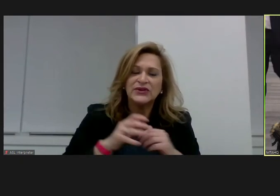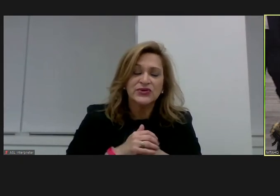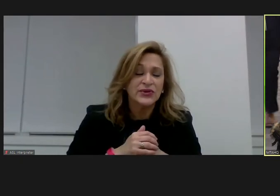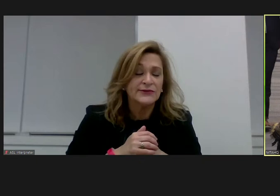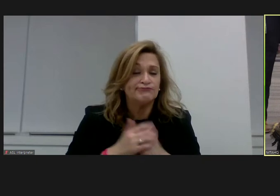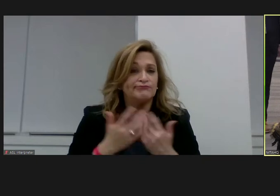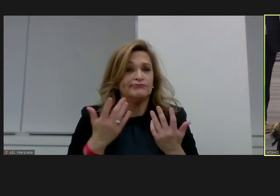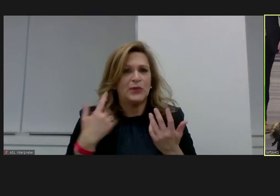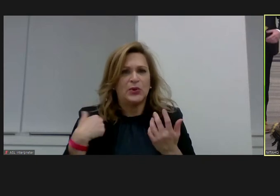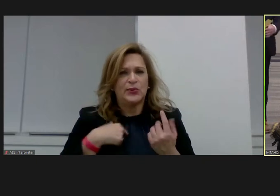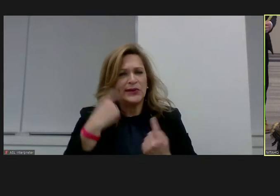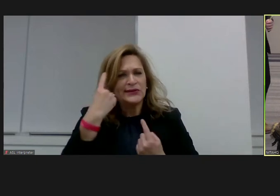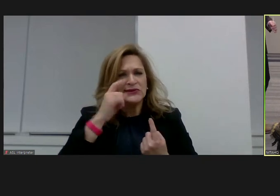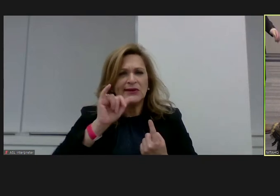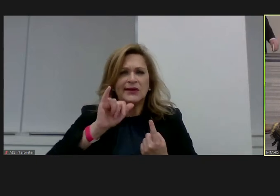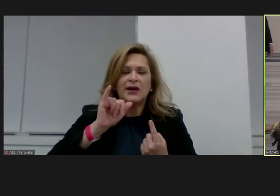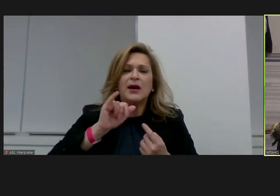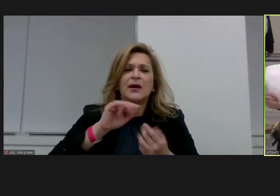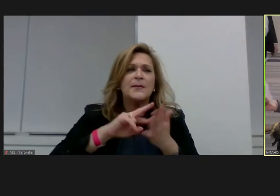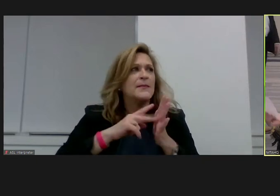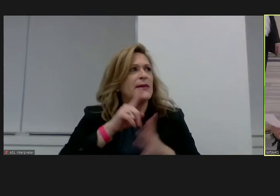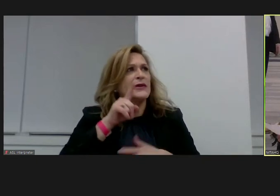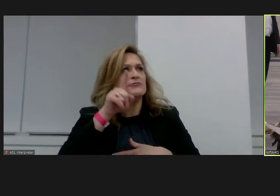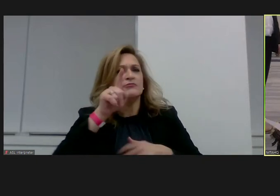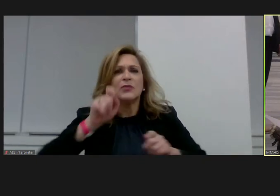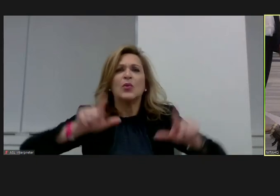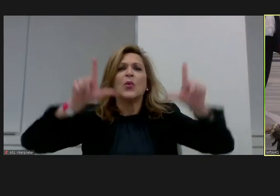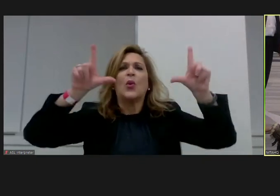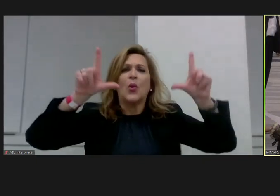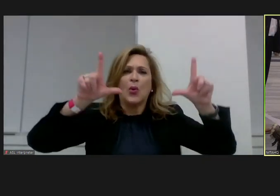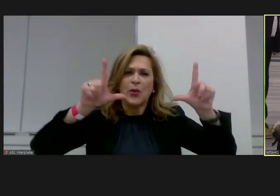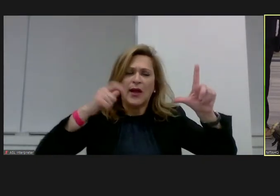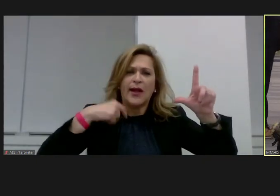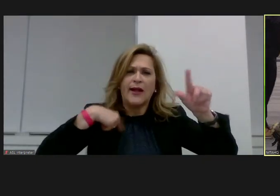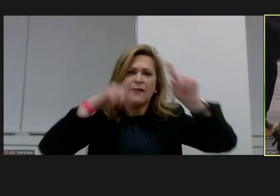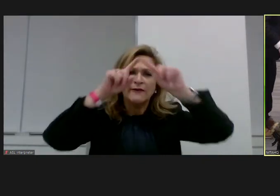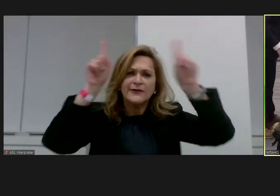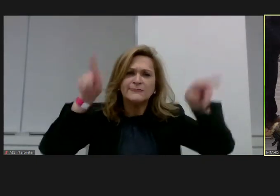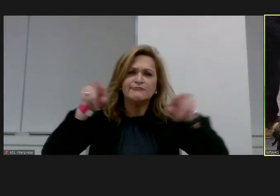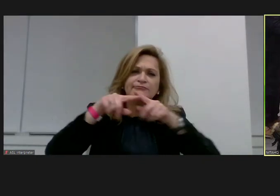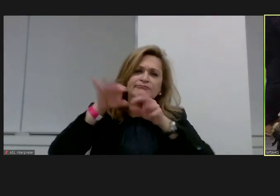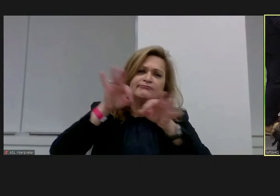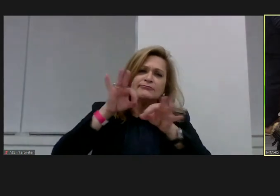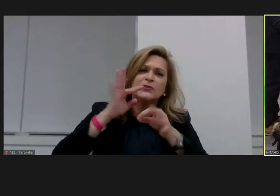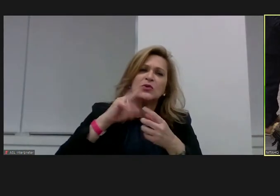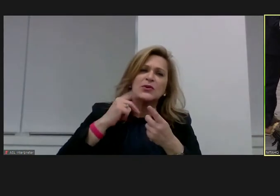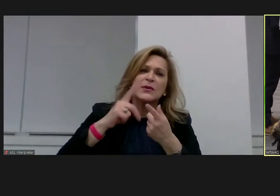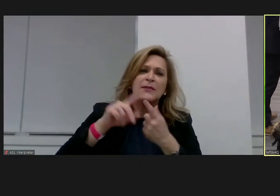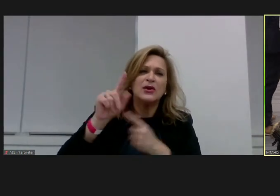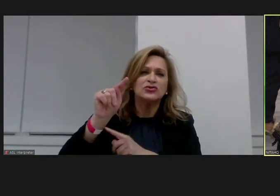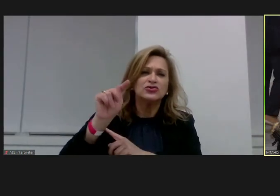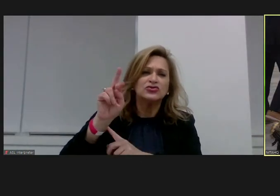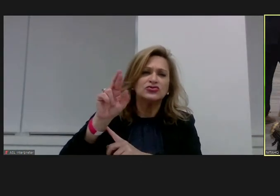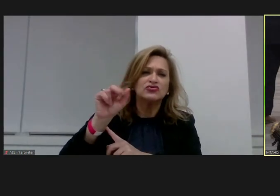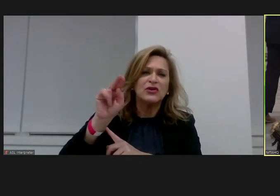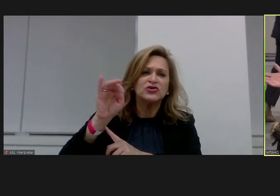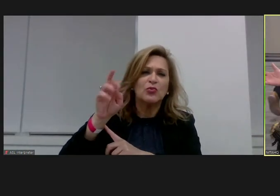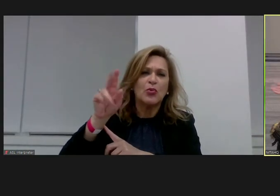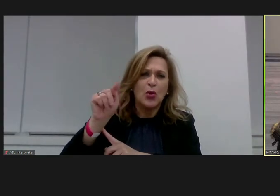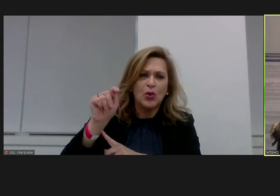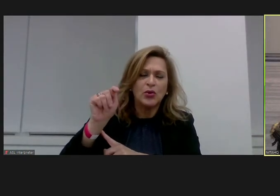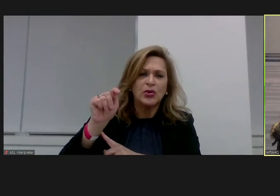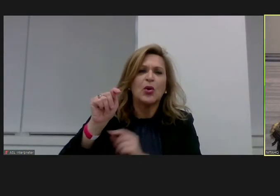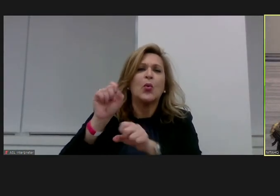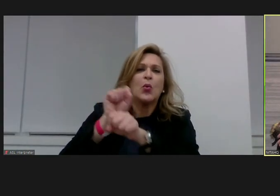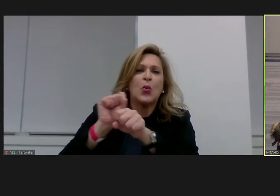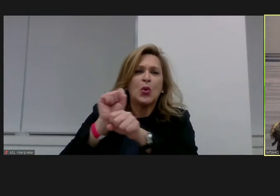consideration. These flyers that are on the wall outside said you cut the deal with the Transport Workers Union. So that makes this hearing and all